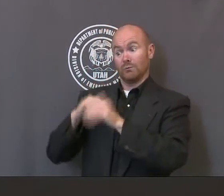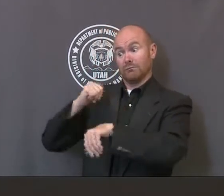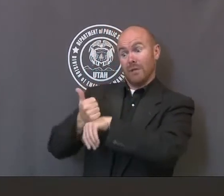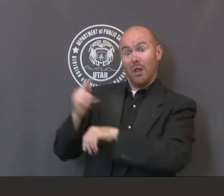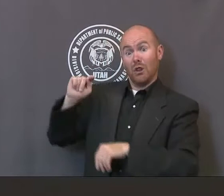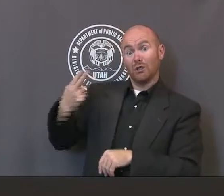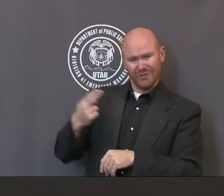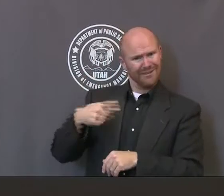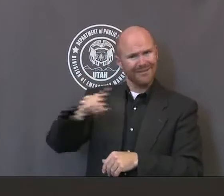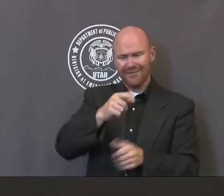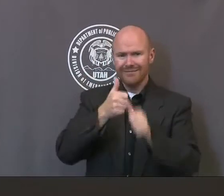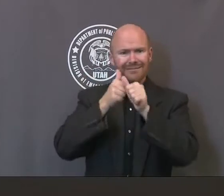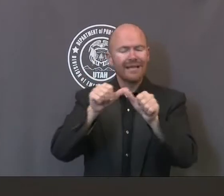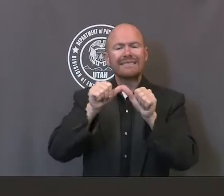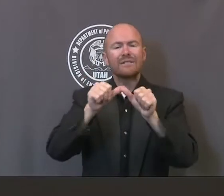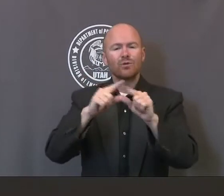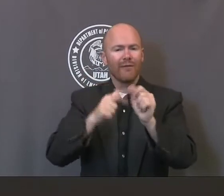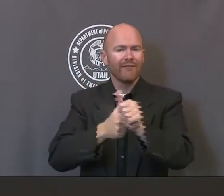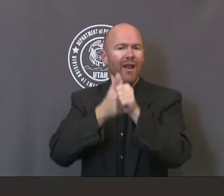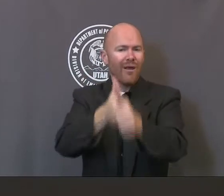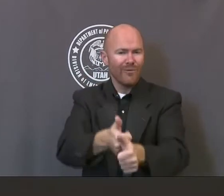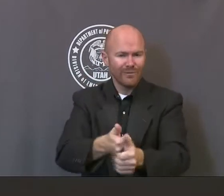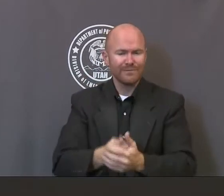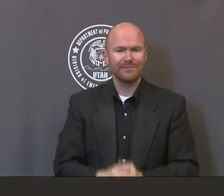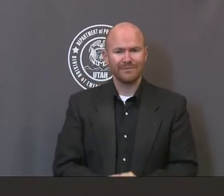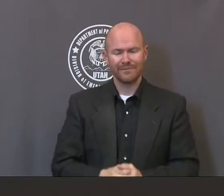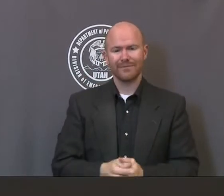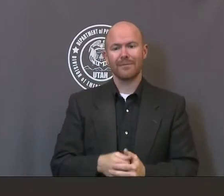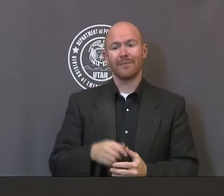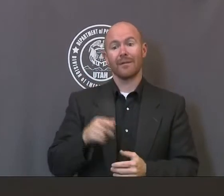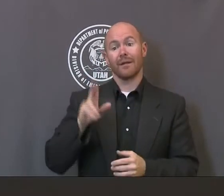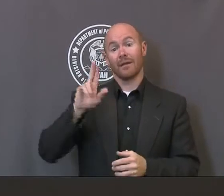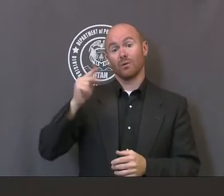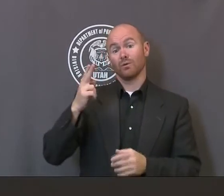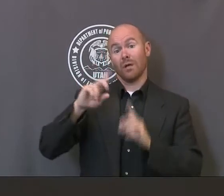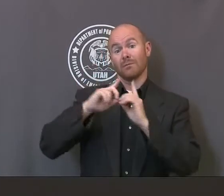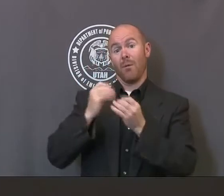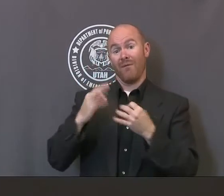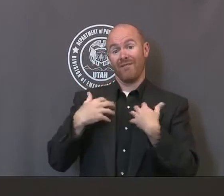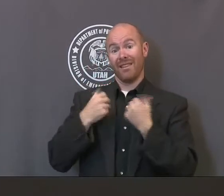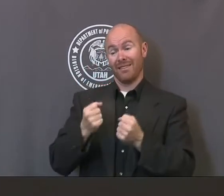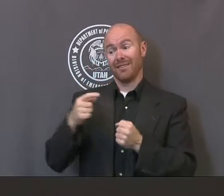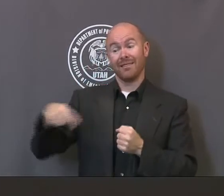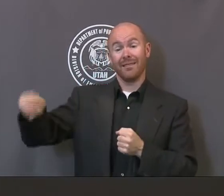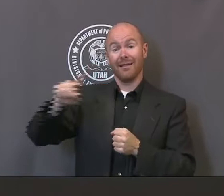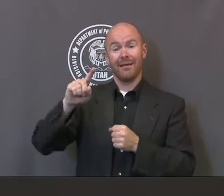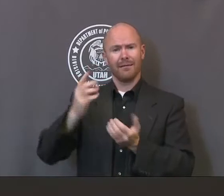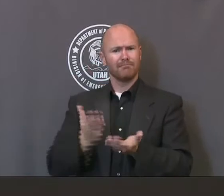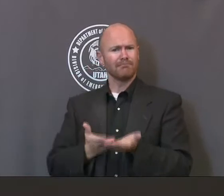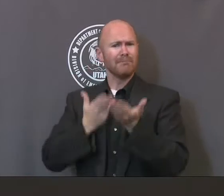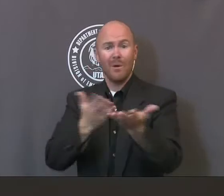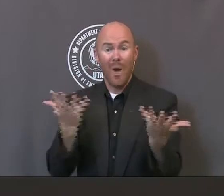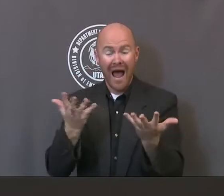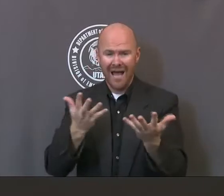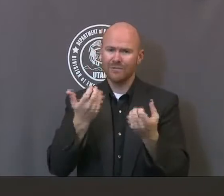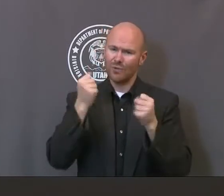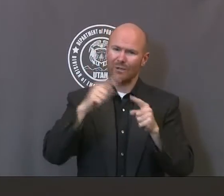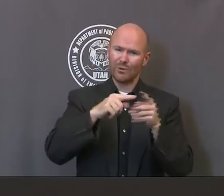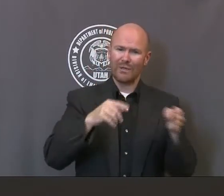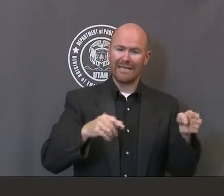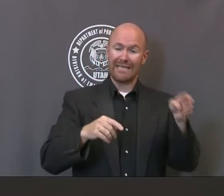mask requirements and directives announced by the Utah Department of Health are designed to break the spike and to bend the